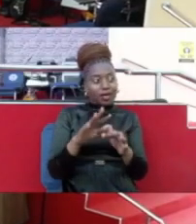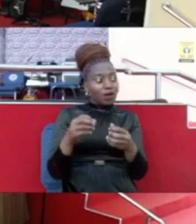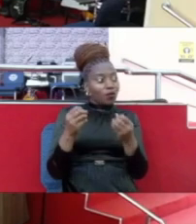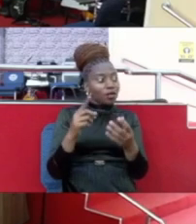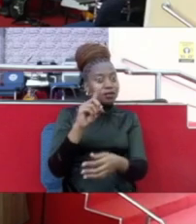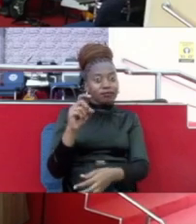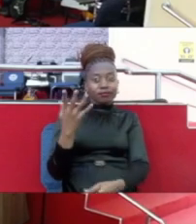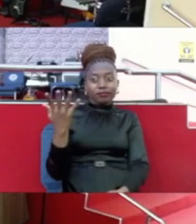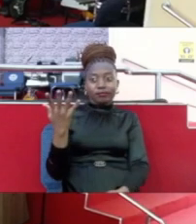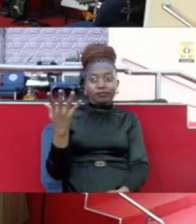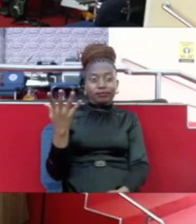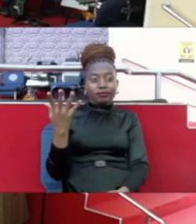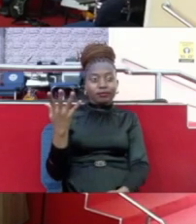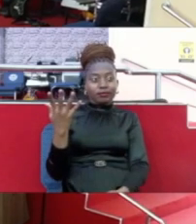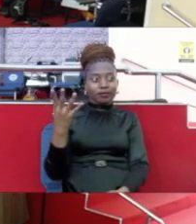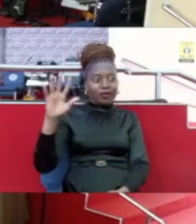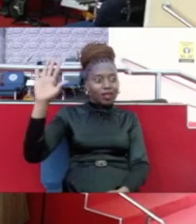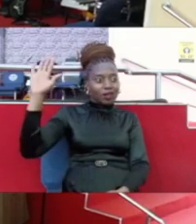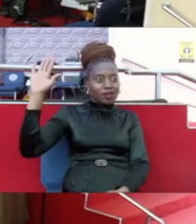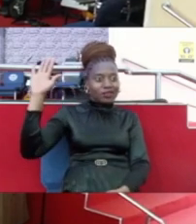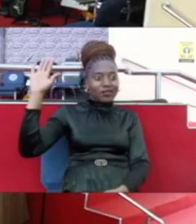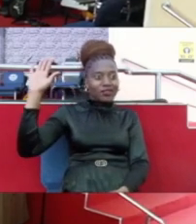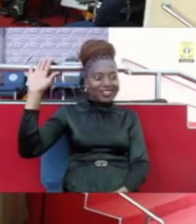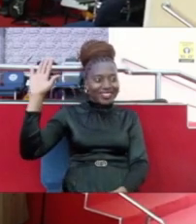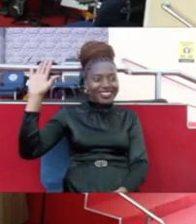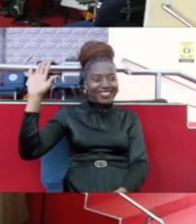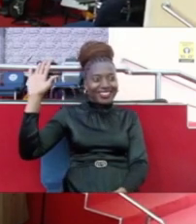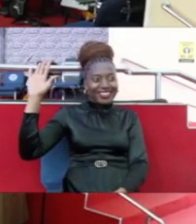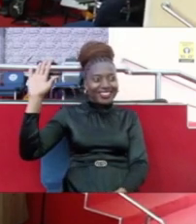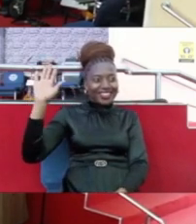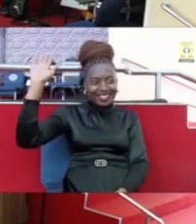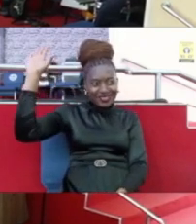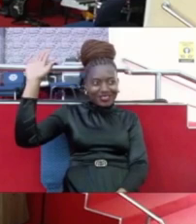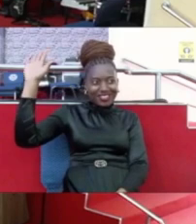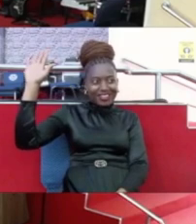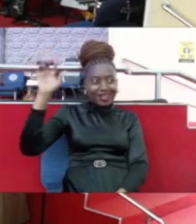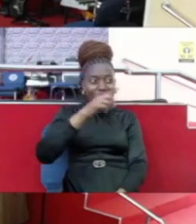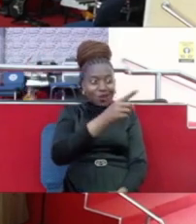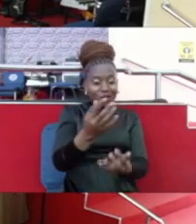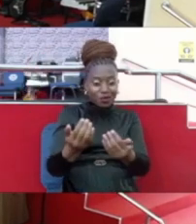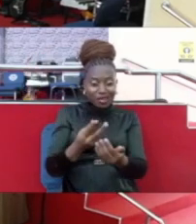upenyo. Lift up your right hand.